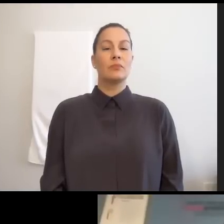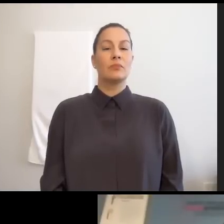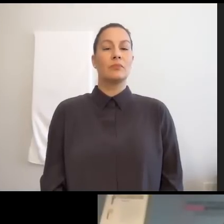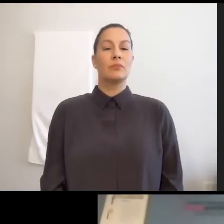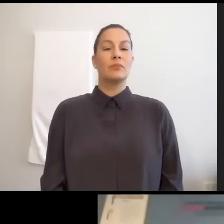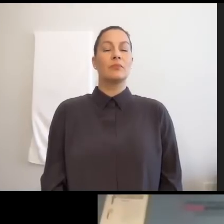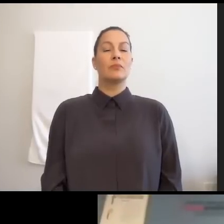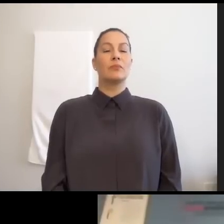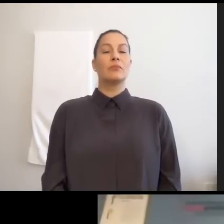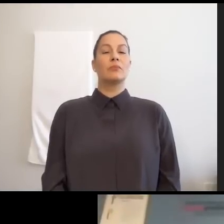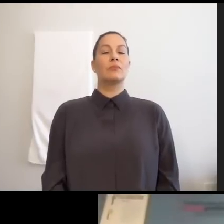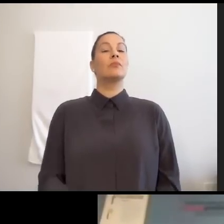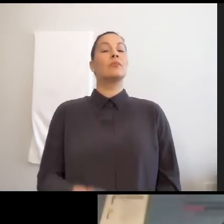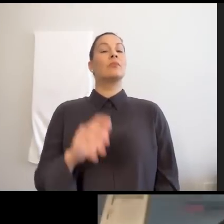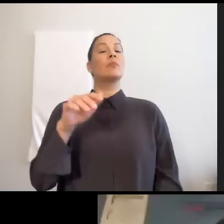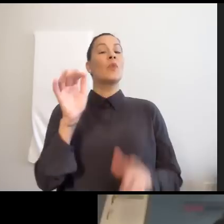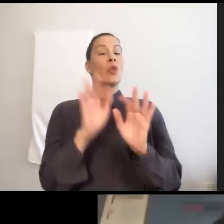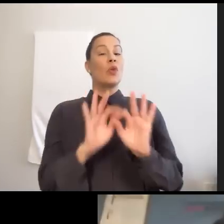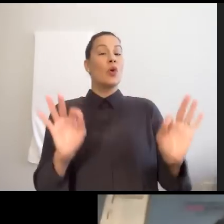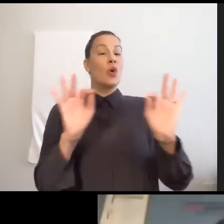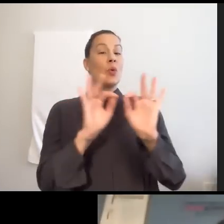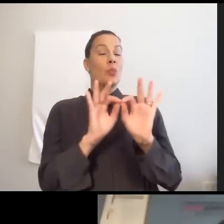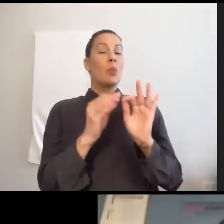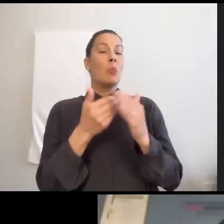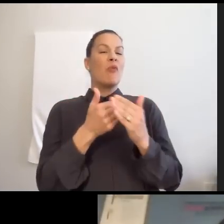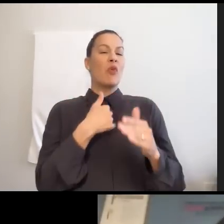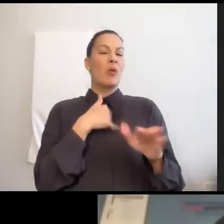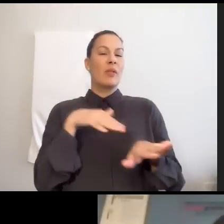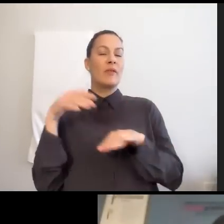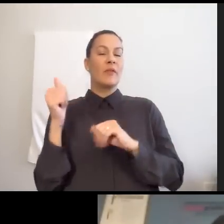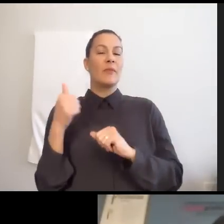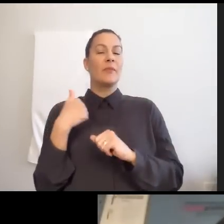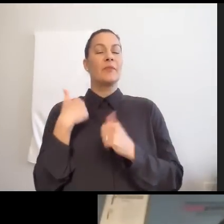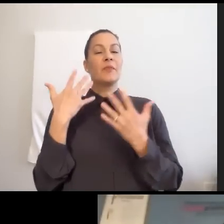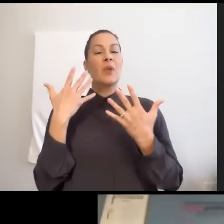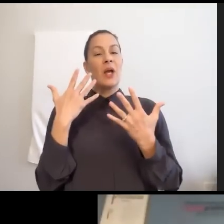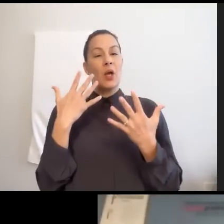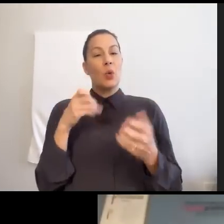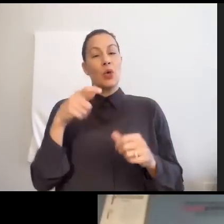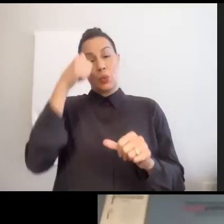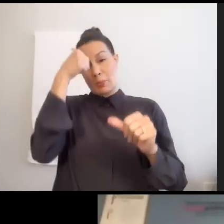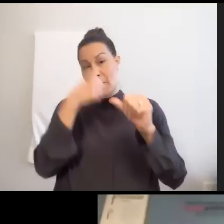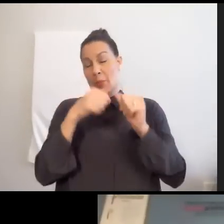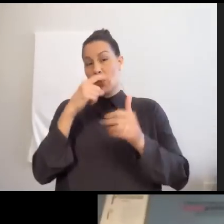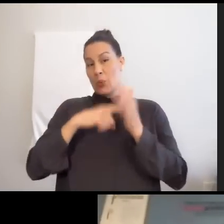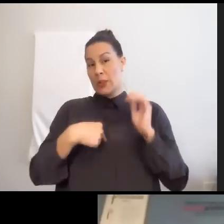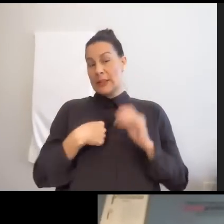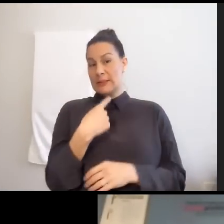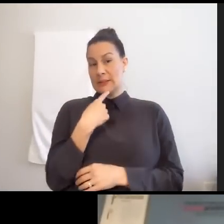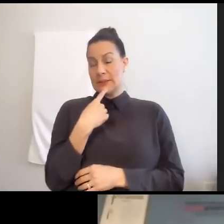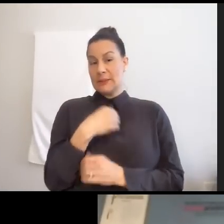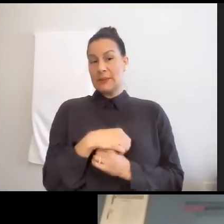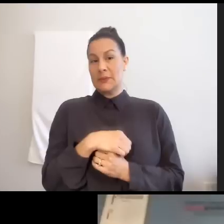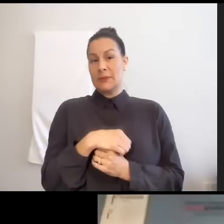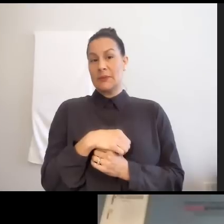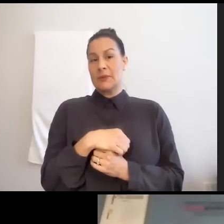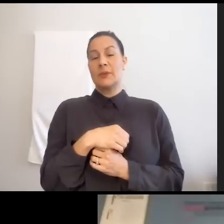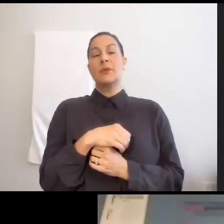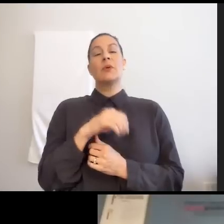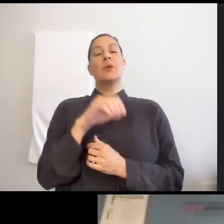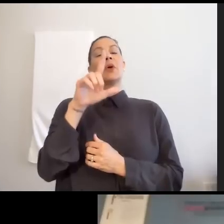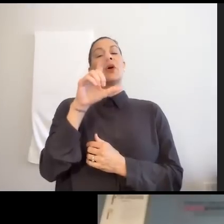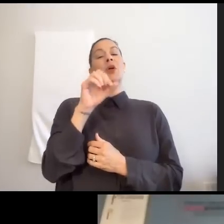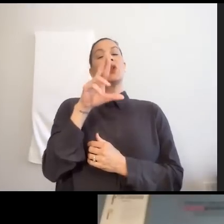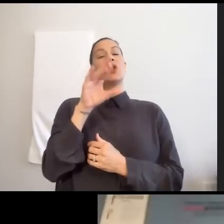very important thing that I'd like to mention before I leave, I just want to underscore everything I've said by talking about Lorena's legacy, everything